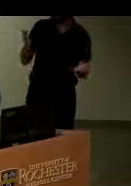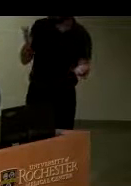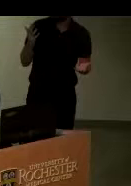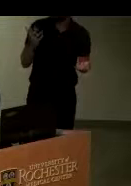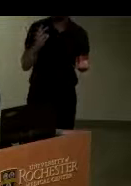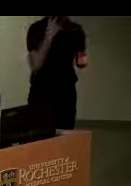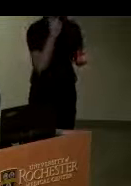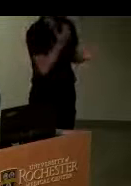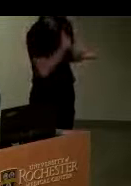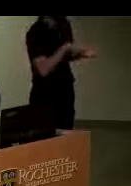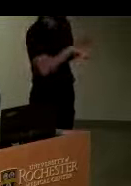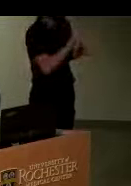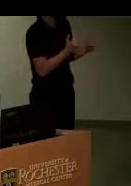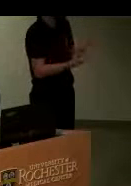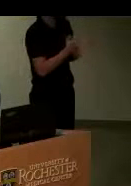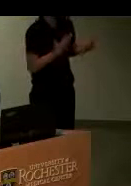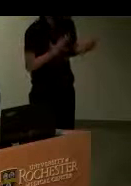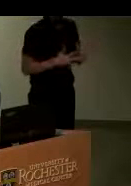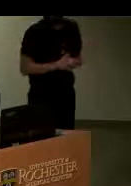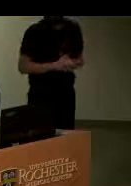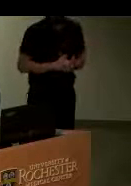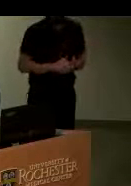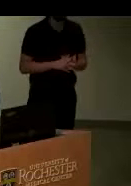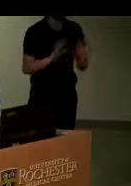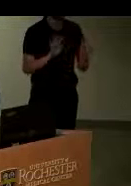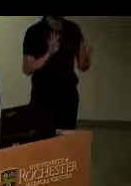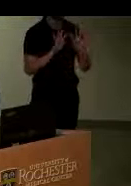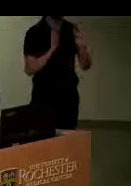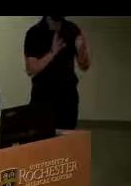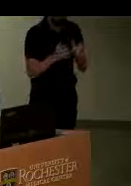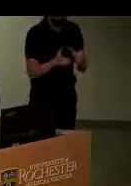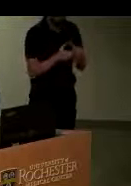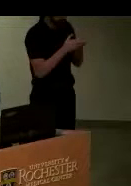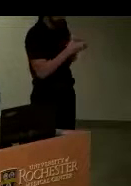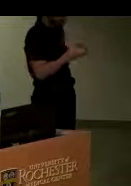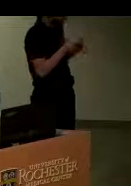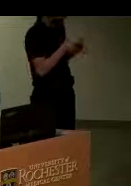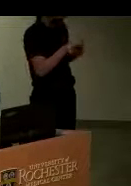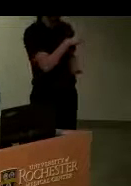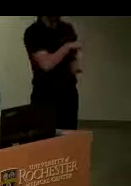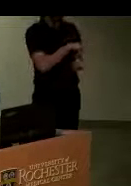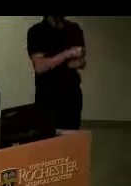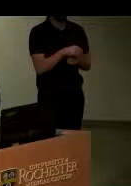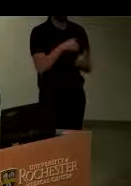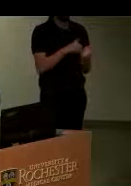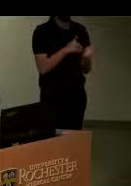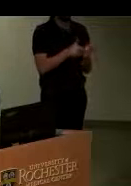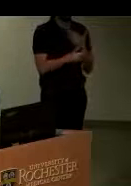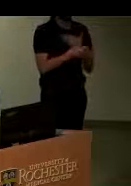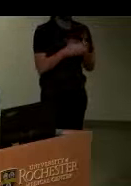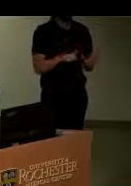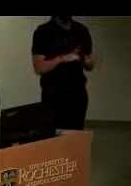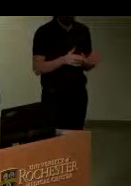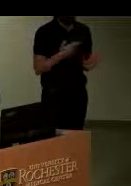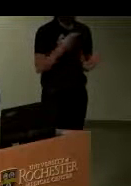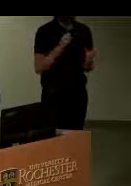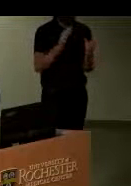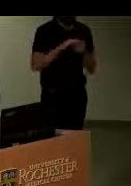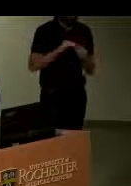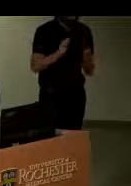we found today? When we walk out of the room into the doctor's room, and he